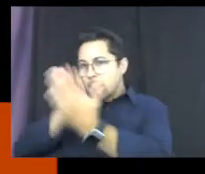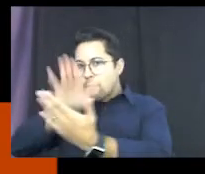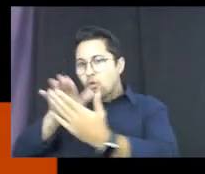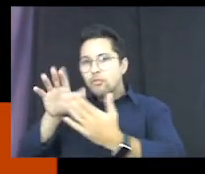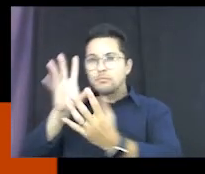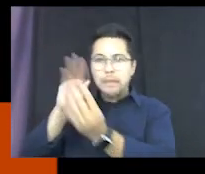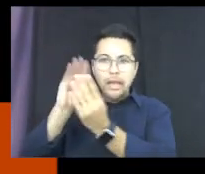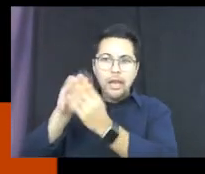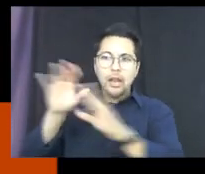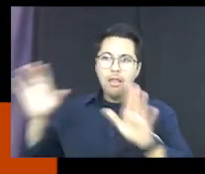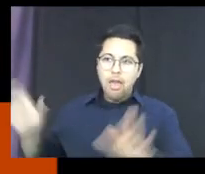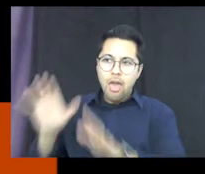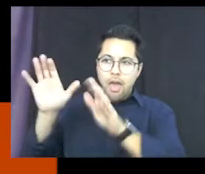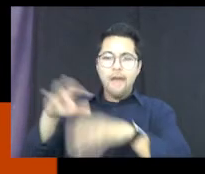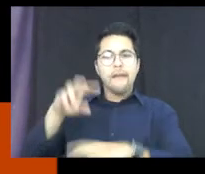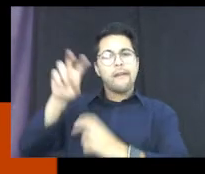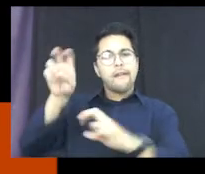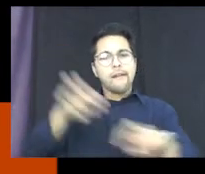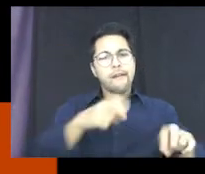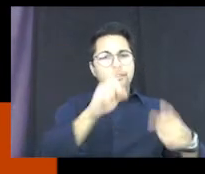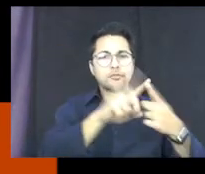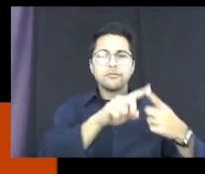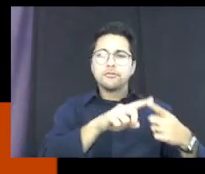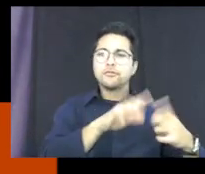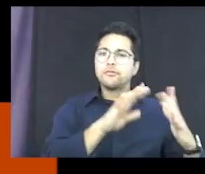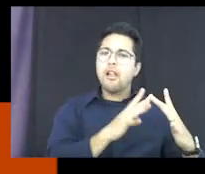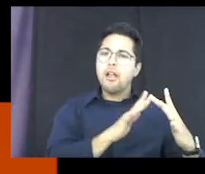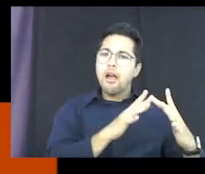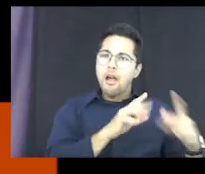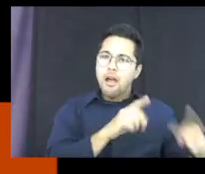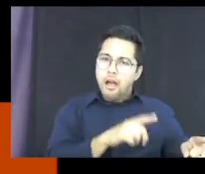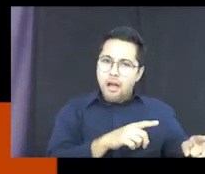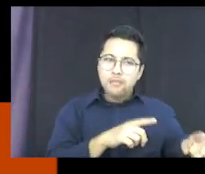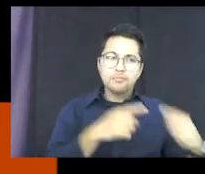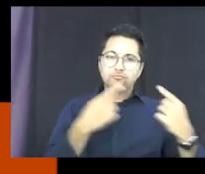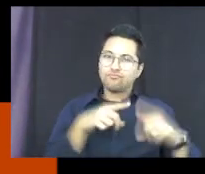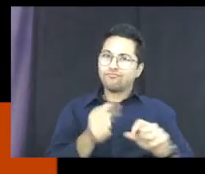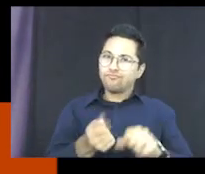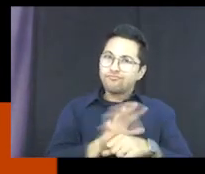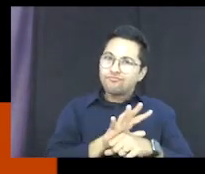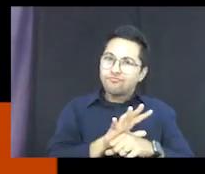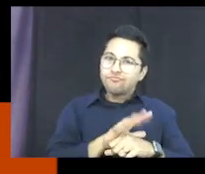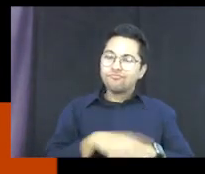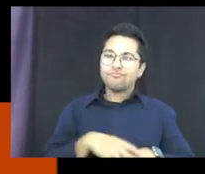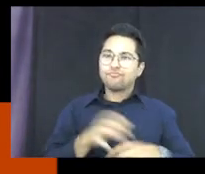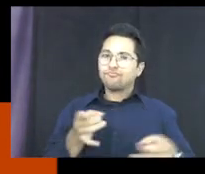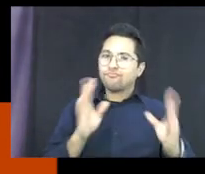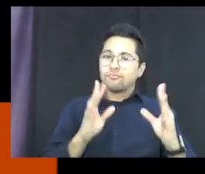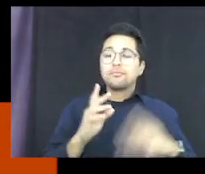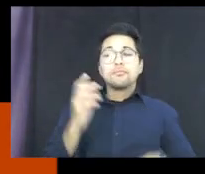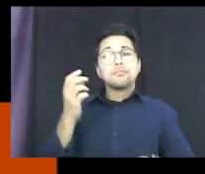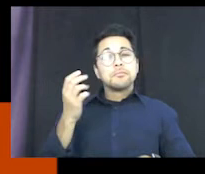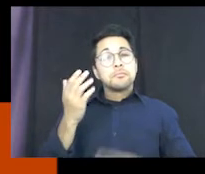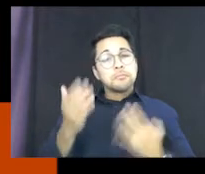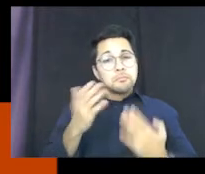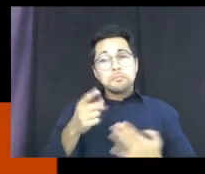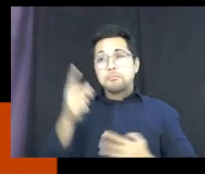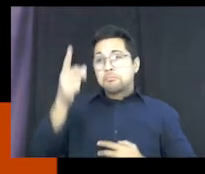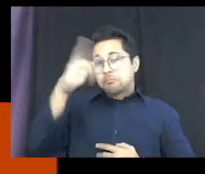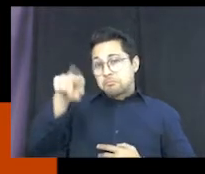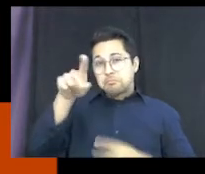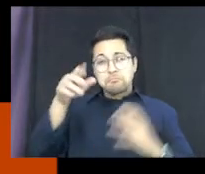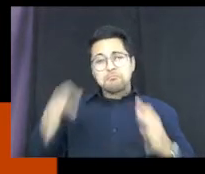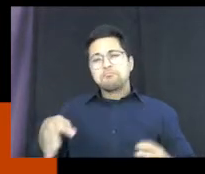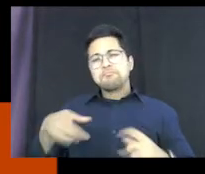activities to virtual meetings and activities during the COVID-19 pandemic, or may have decided